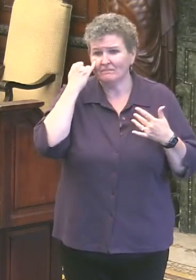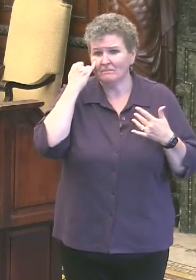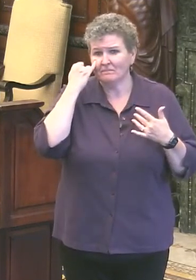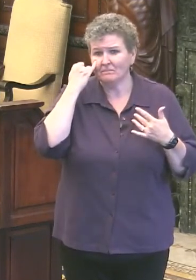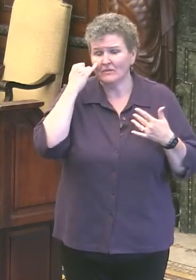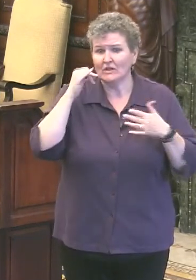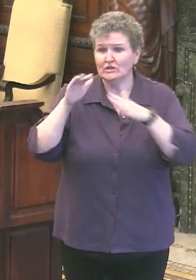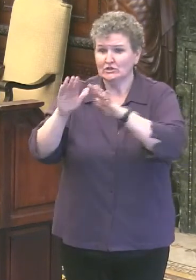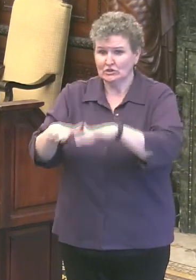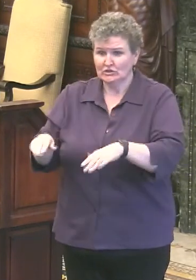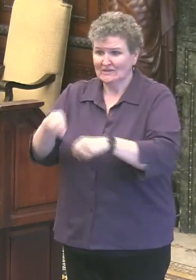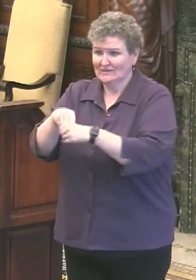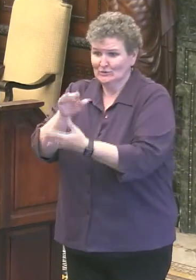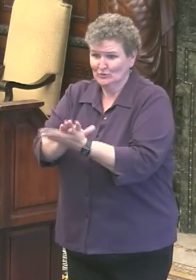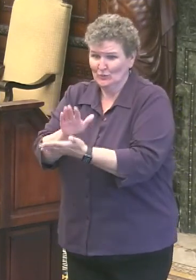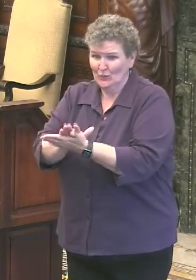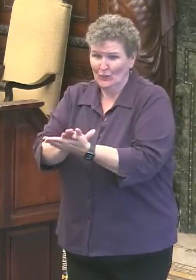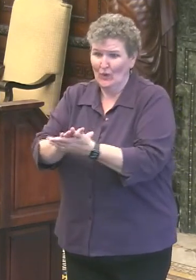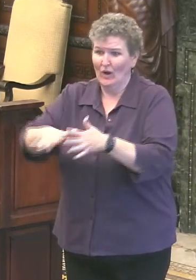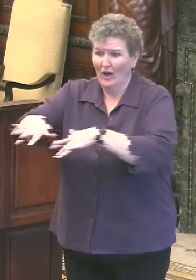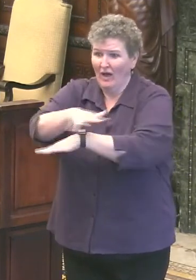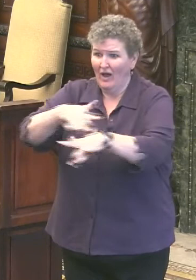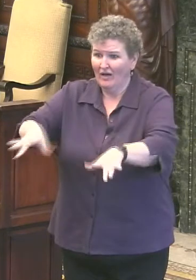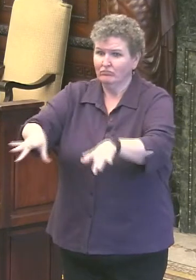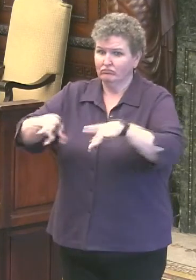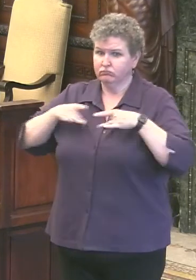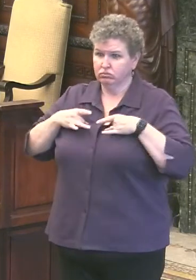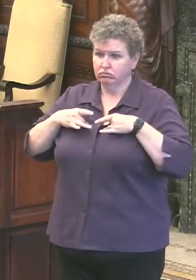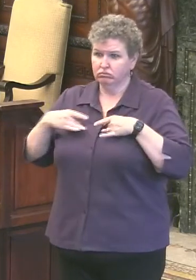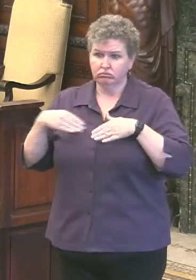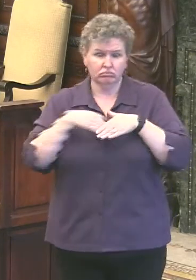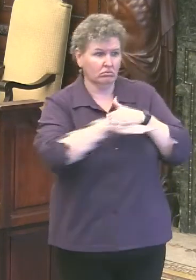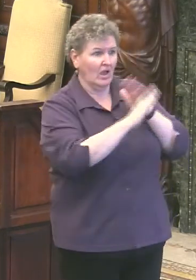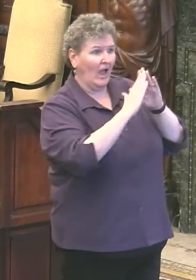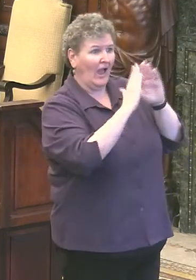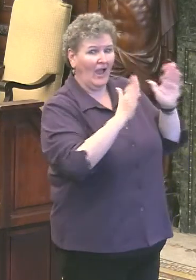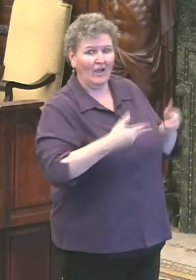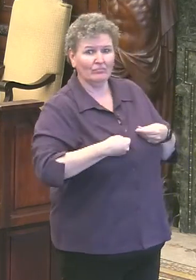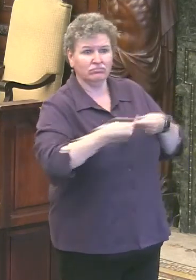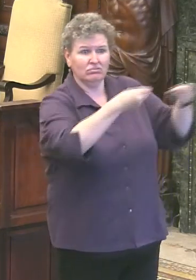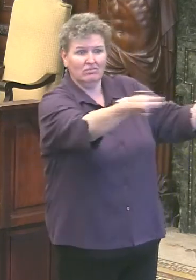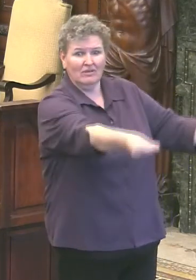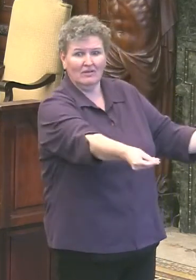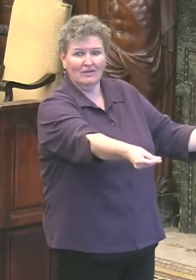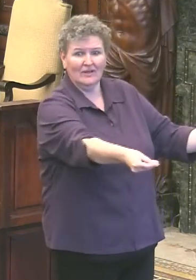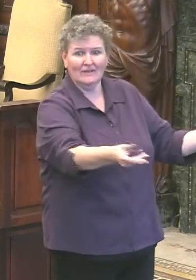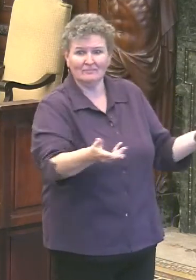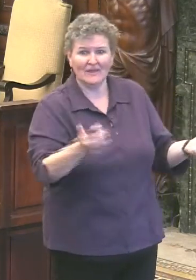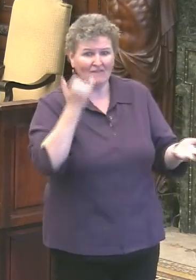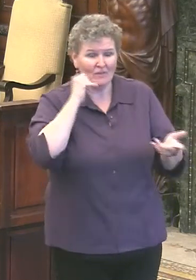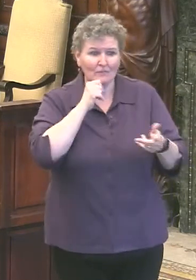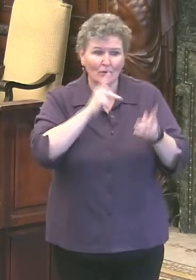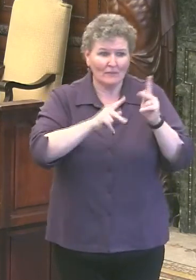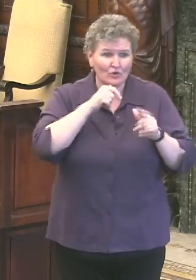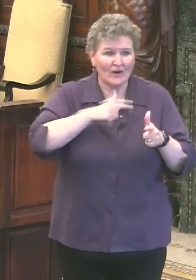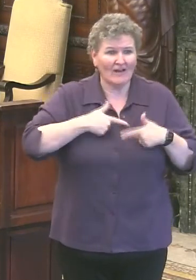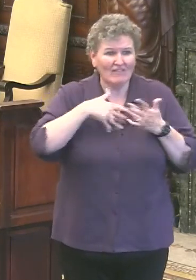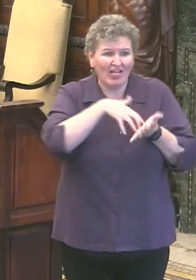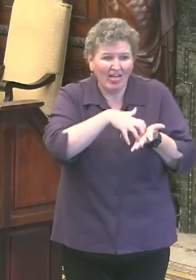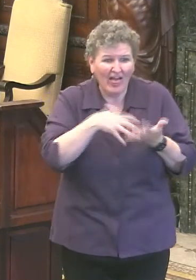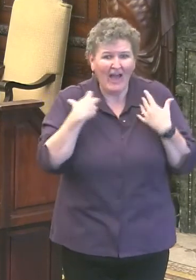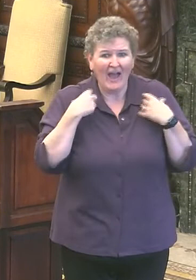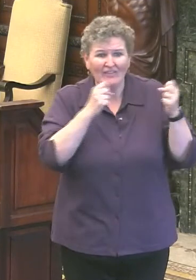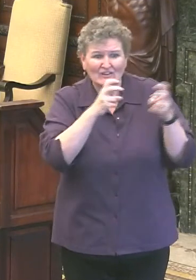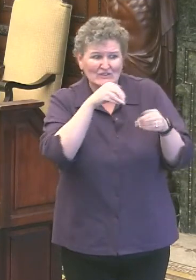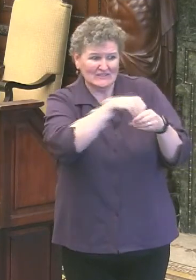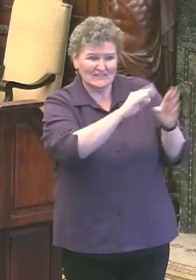or children likely to get infected, they could bring it back to people at home. And if you have elderly people or people who are medically vulnerable at home, that's a risk.